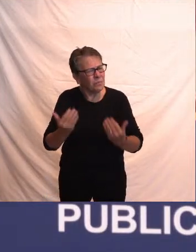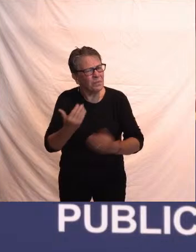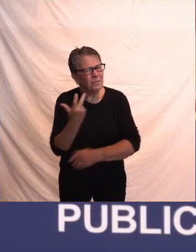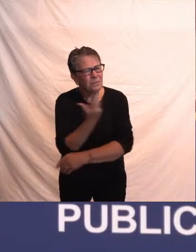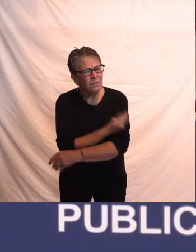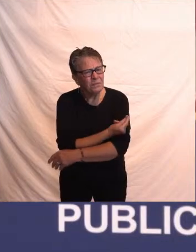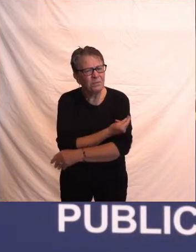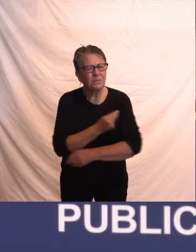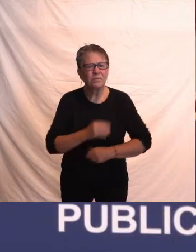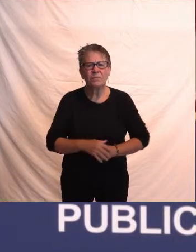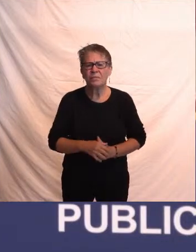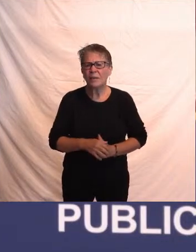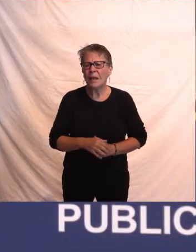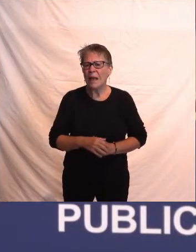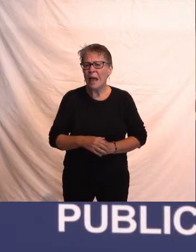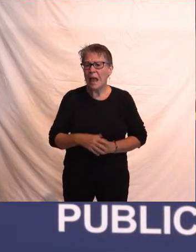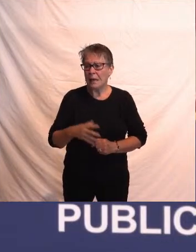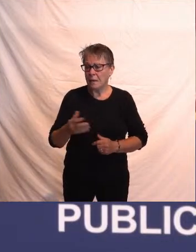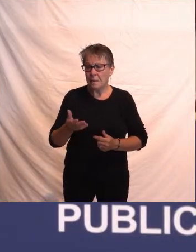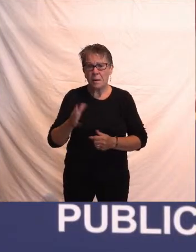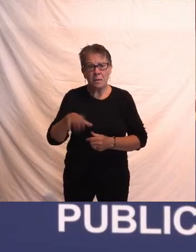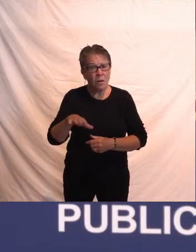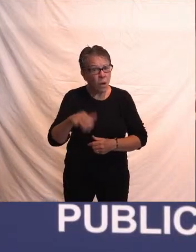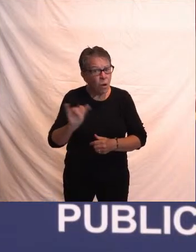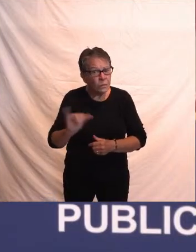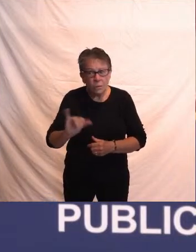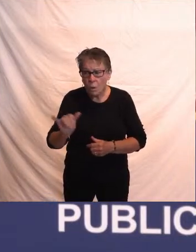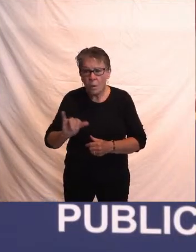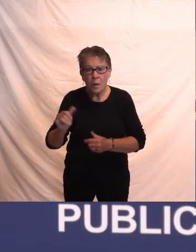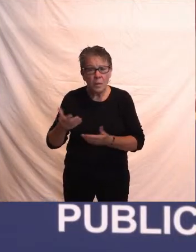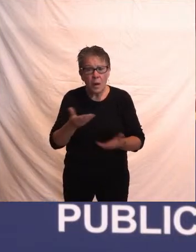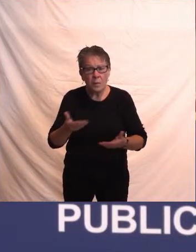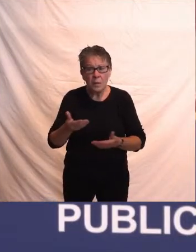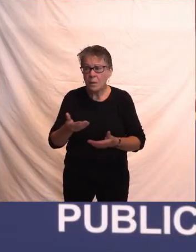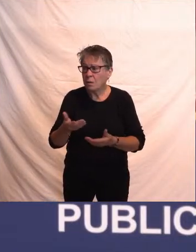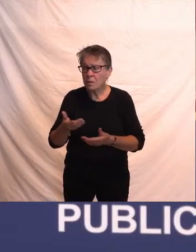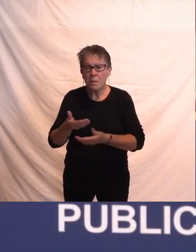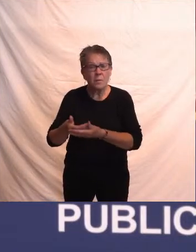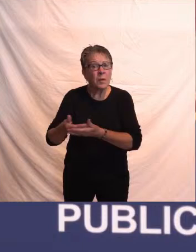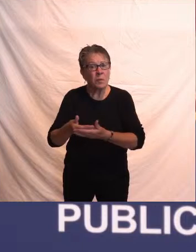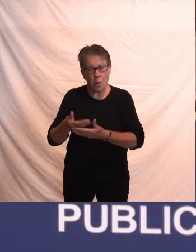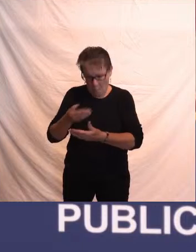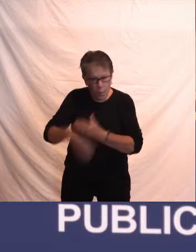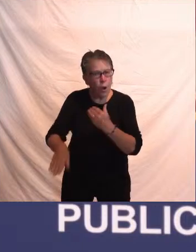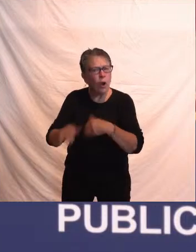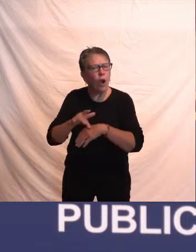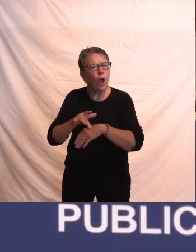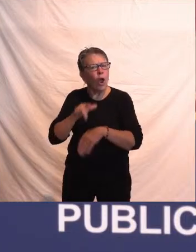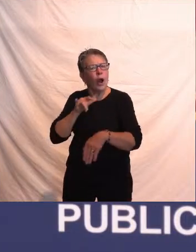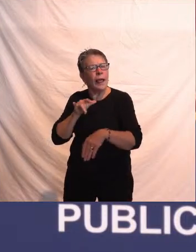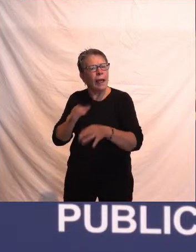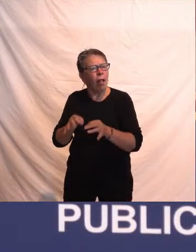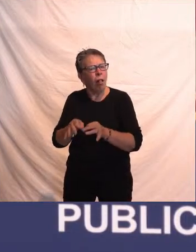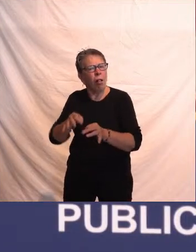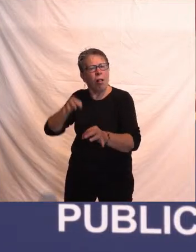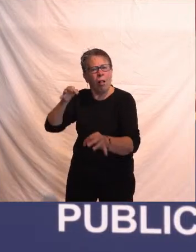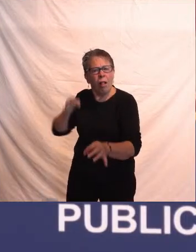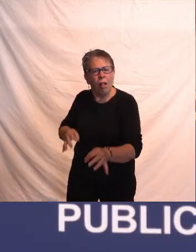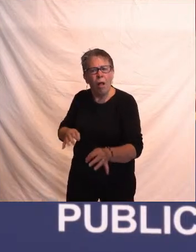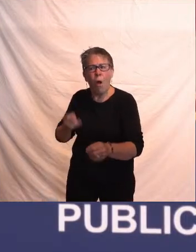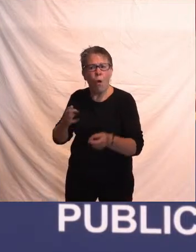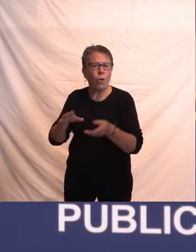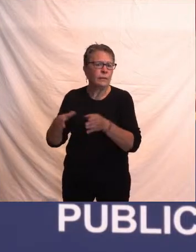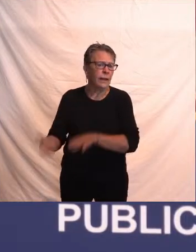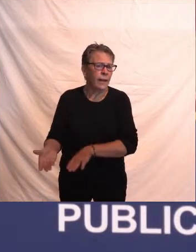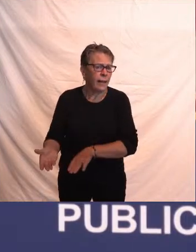that could include preterm birth, stillbirth, and admission into the ICU of a newborn also infected with